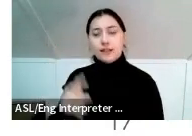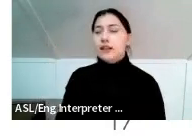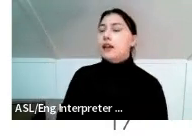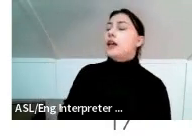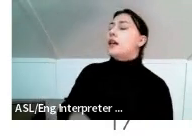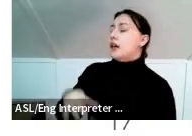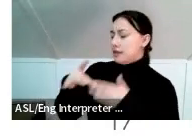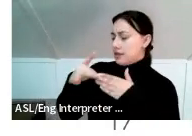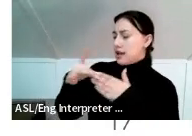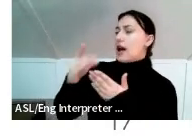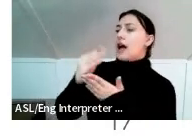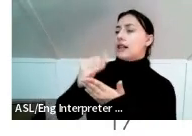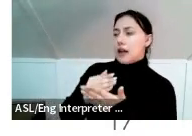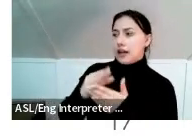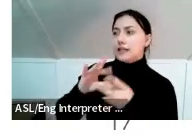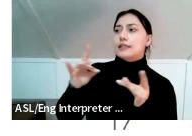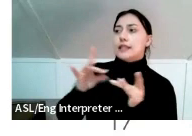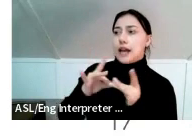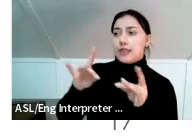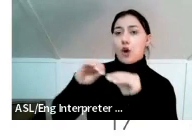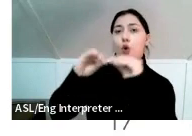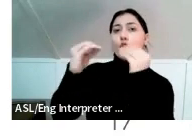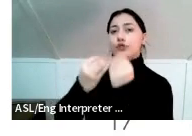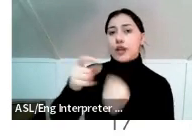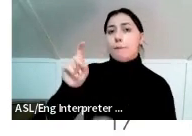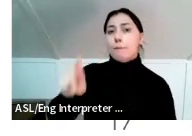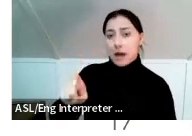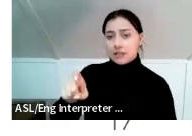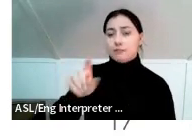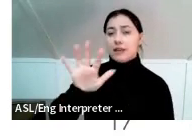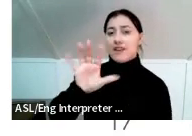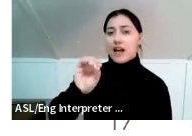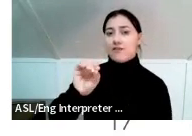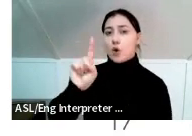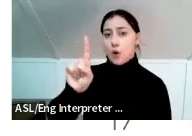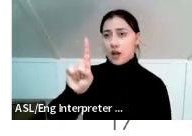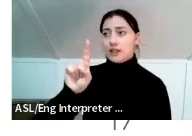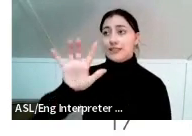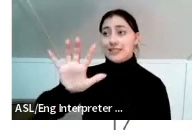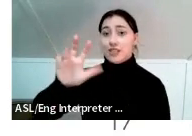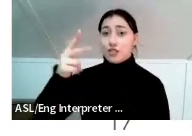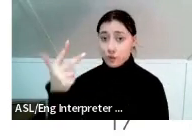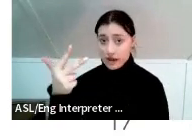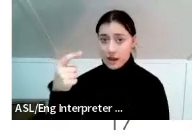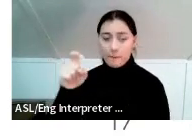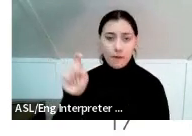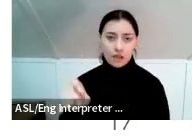that the organization needs to be a 501c3.